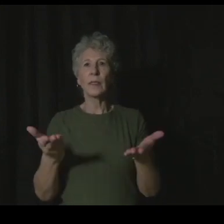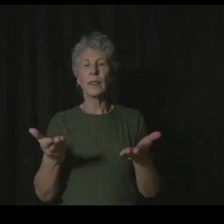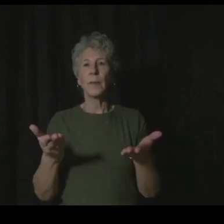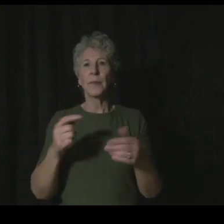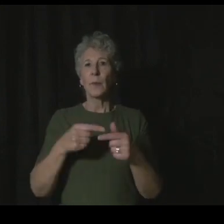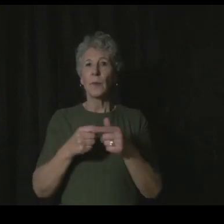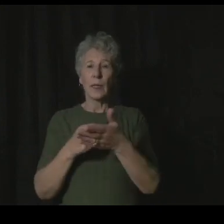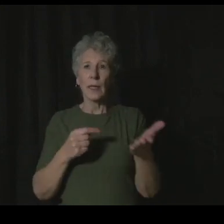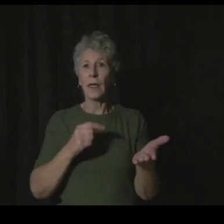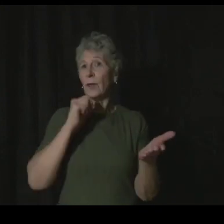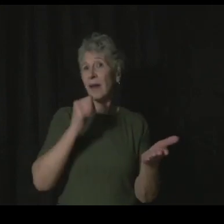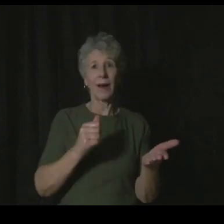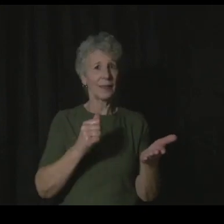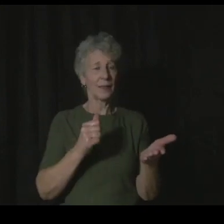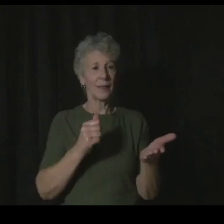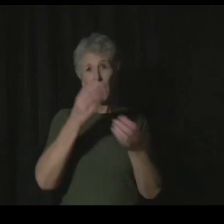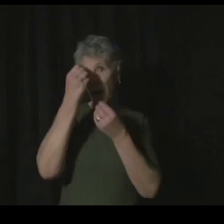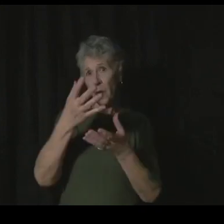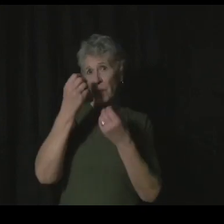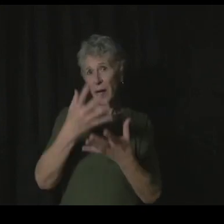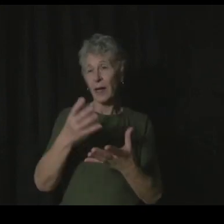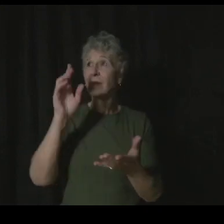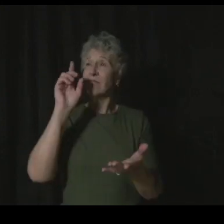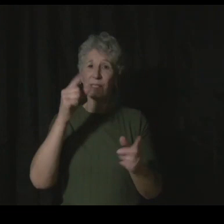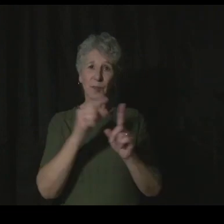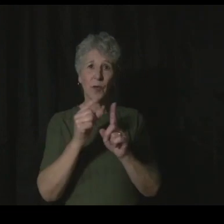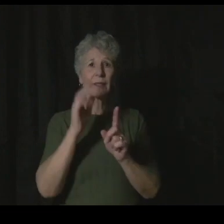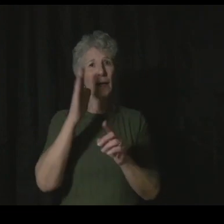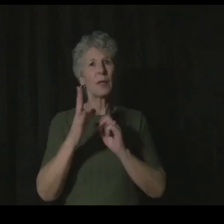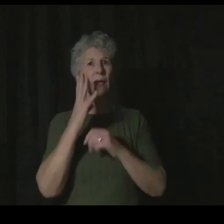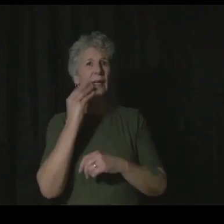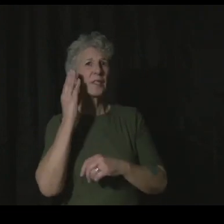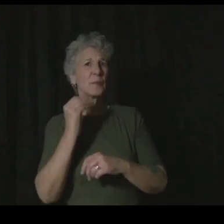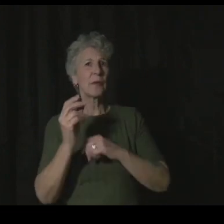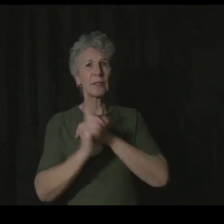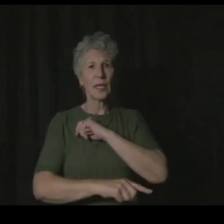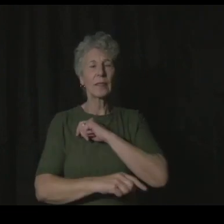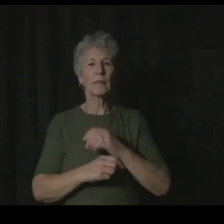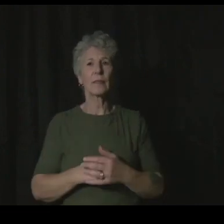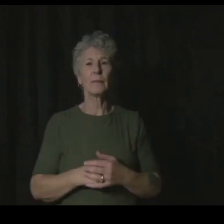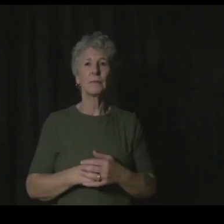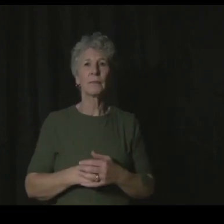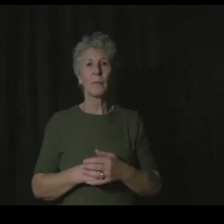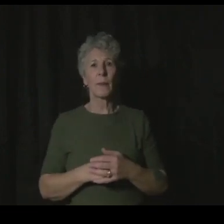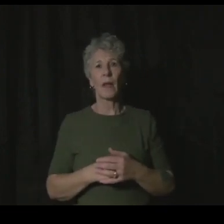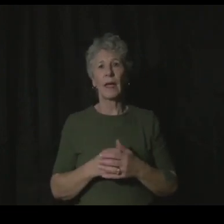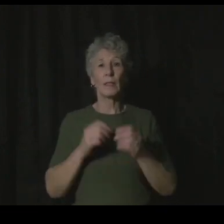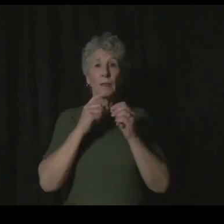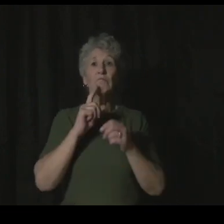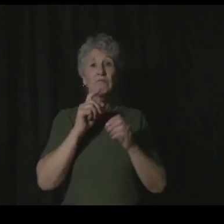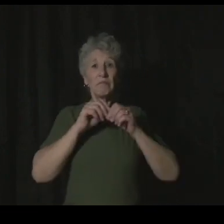they are not obedient to his word, they are going to experience chastisement and even